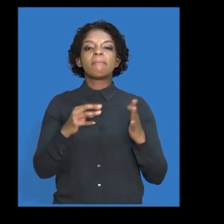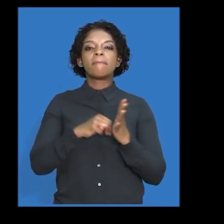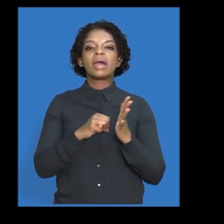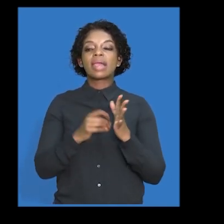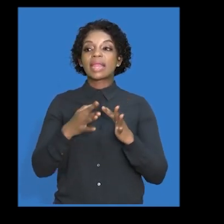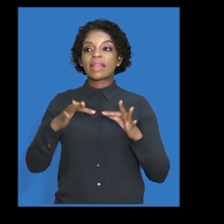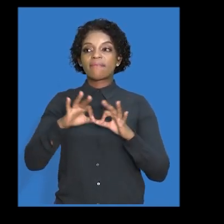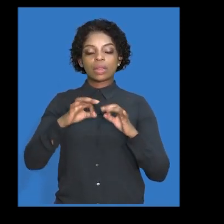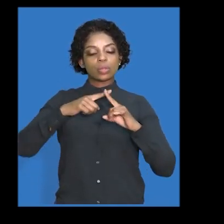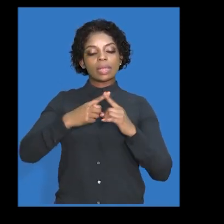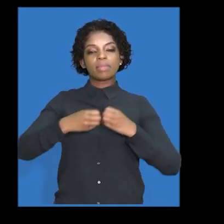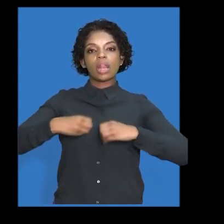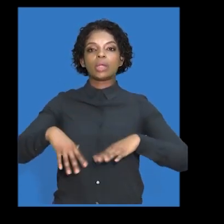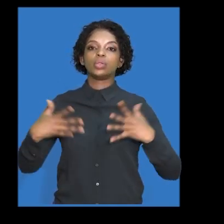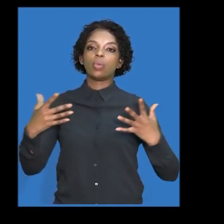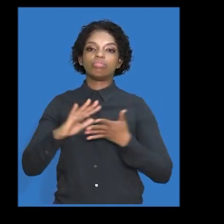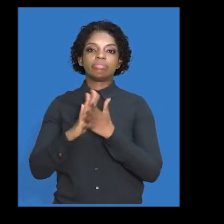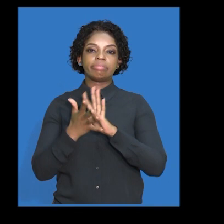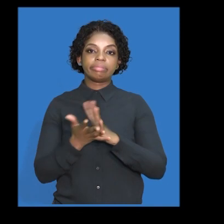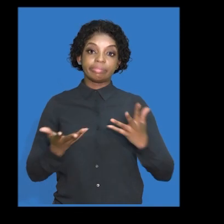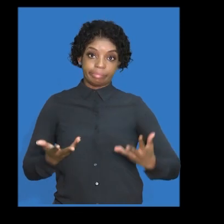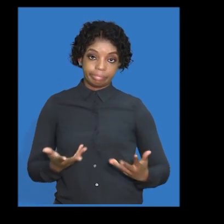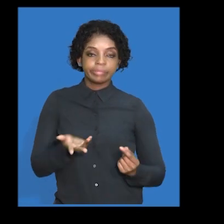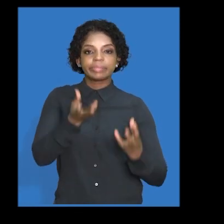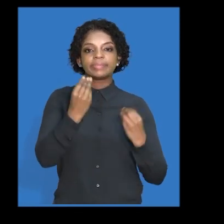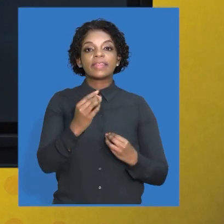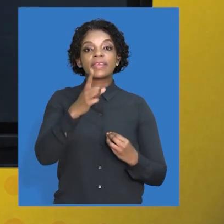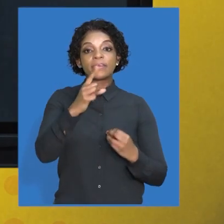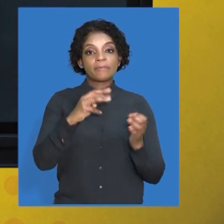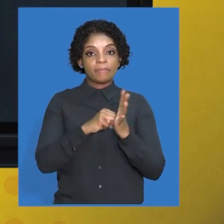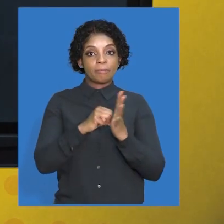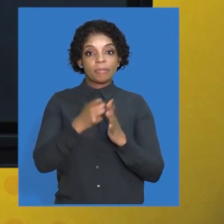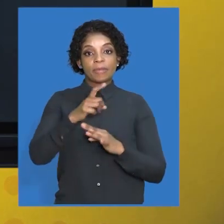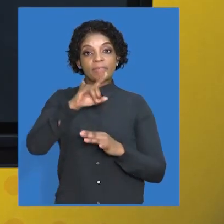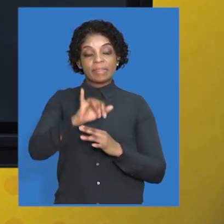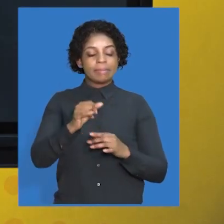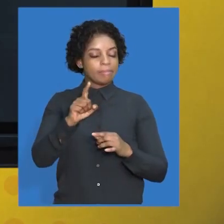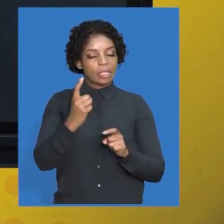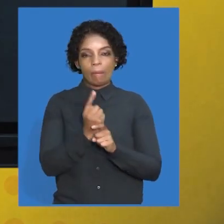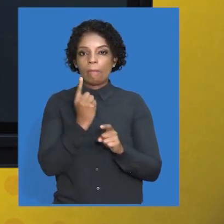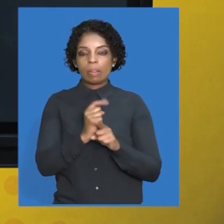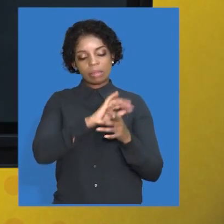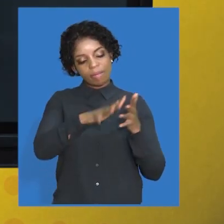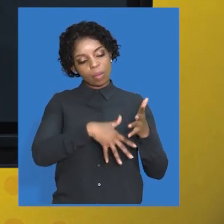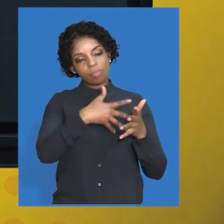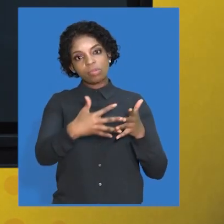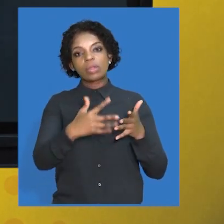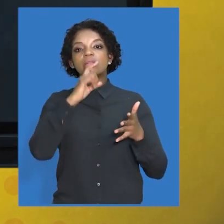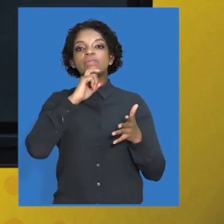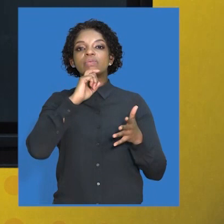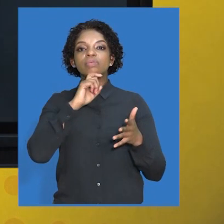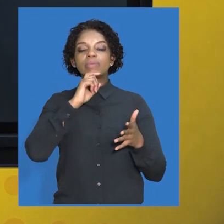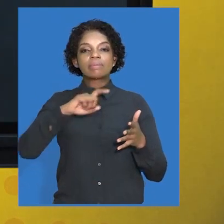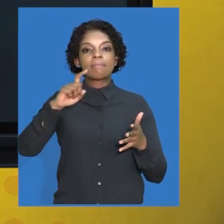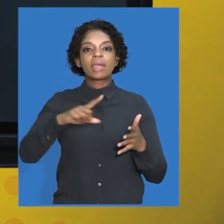you put out the formula, you usually will receive a mark for that. So make sure that you're always putting in the formulas so that you don't lose out on